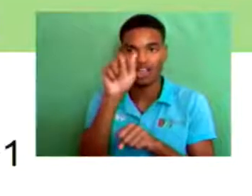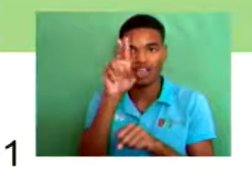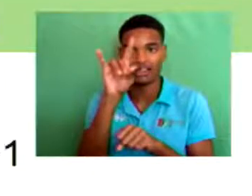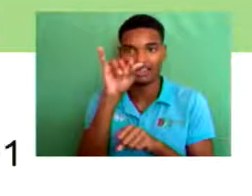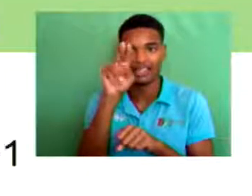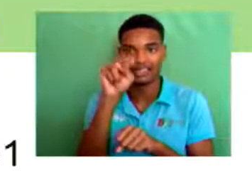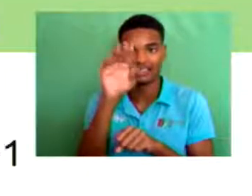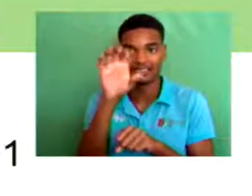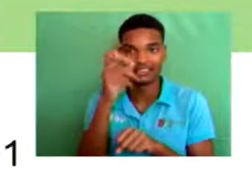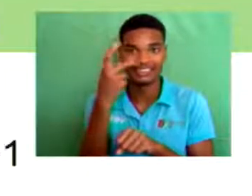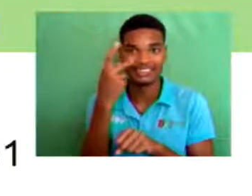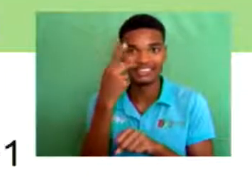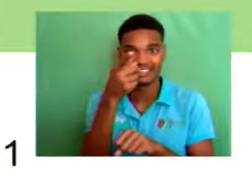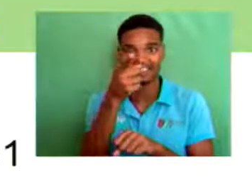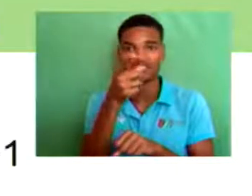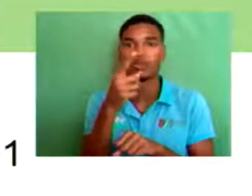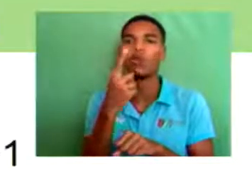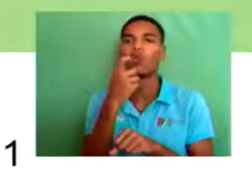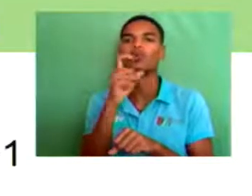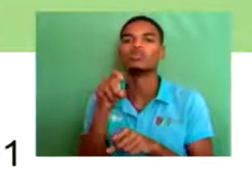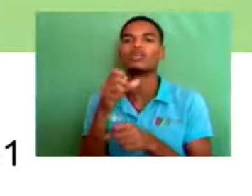I'm going to jump to a use case here.